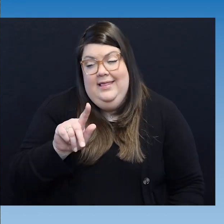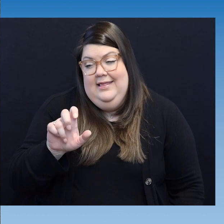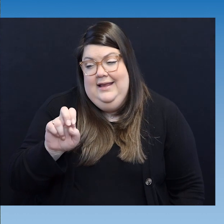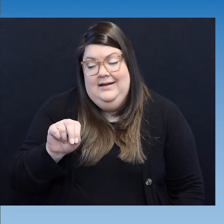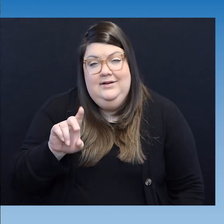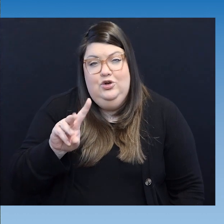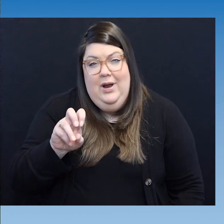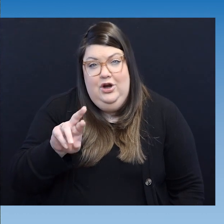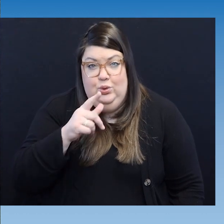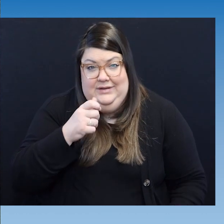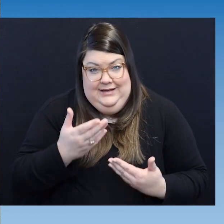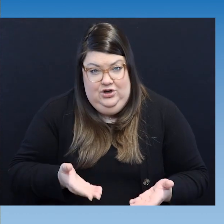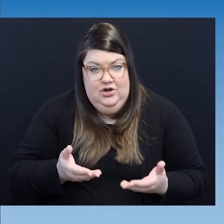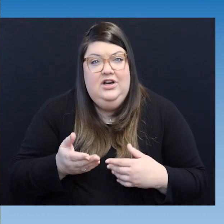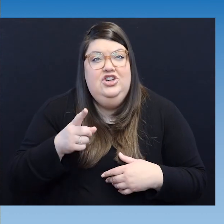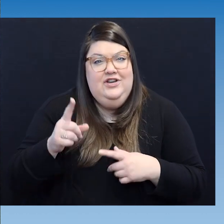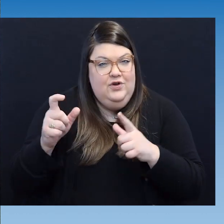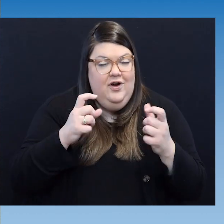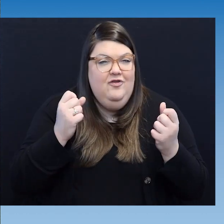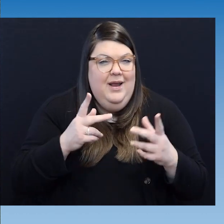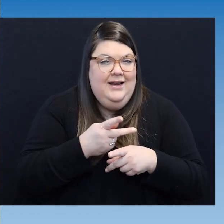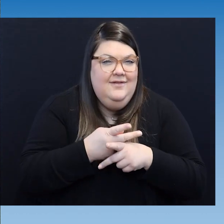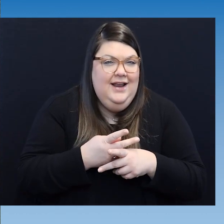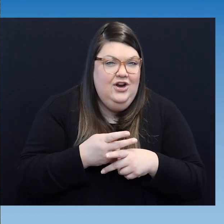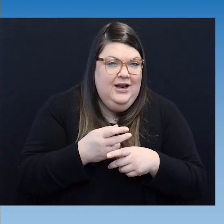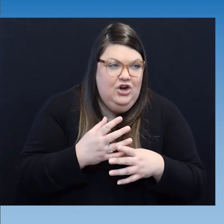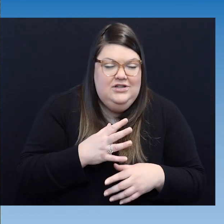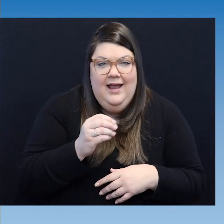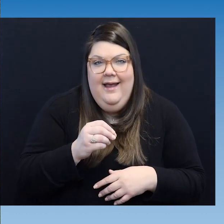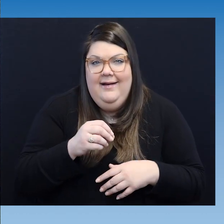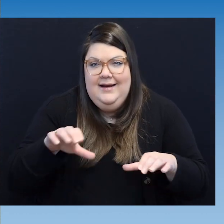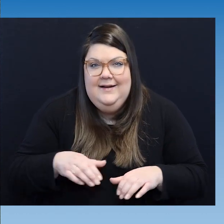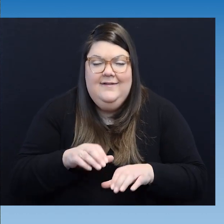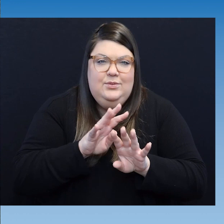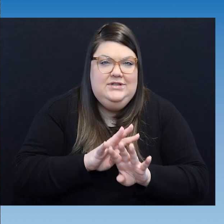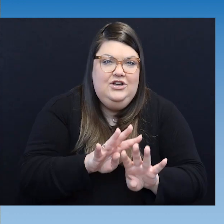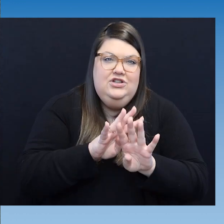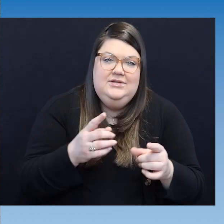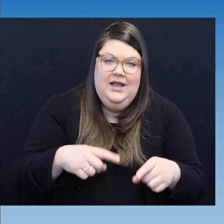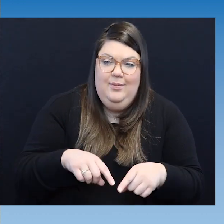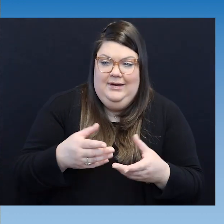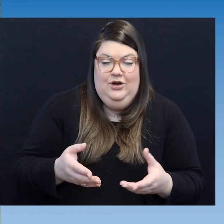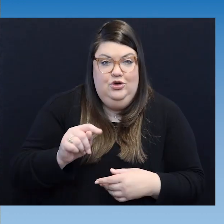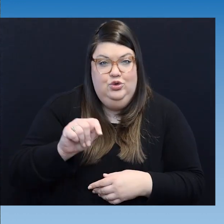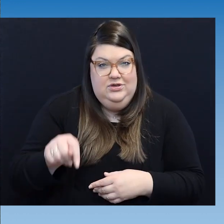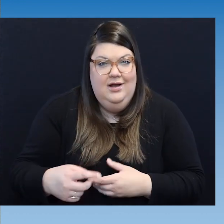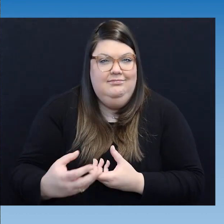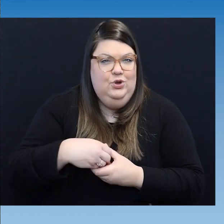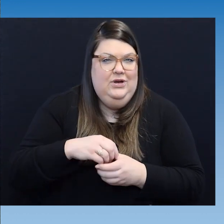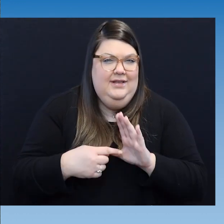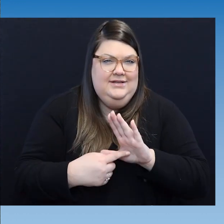she photographed many of the caretakers and activities, processions, things that go on in Tucson that are included in